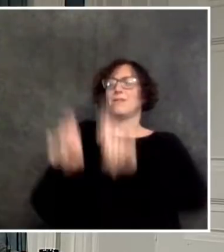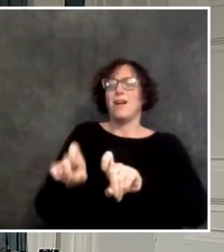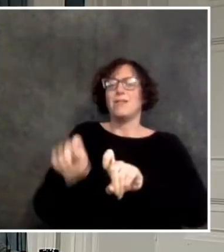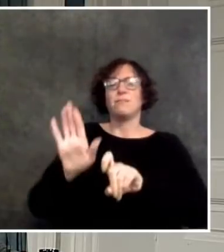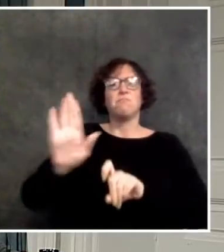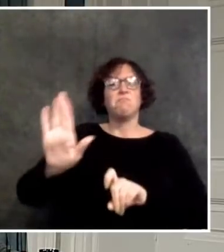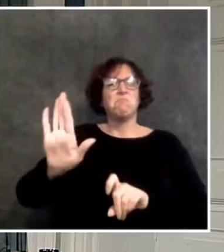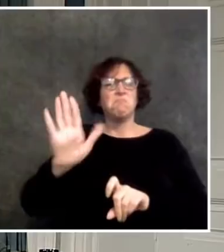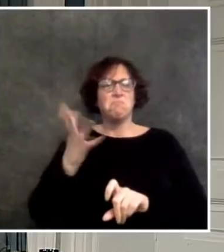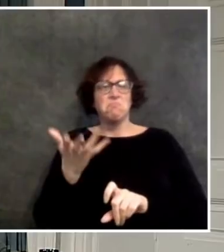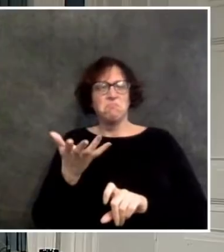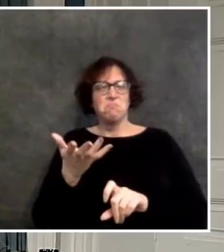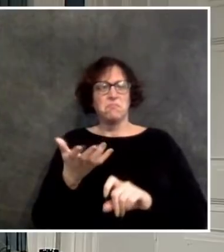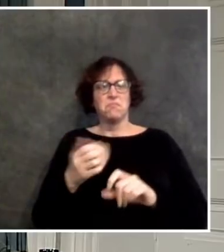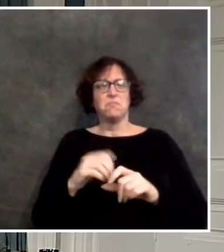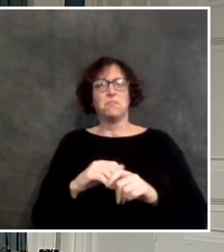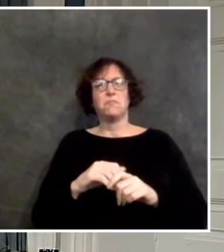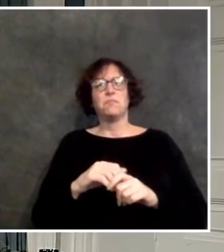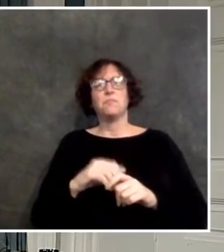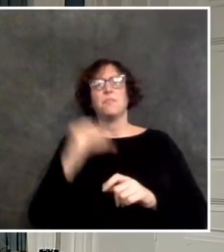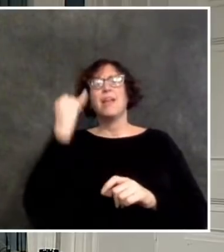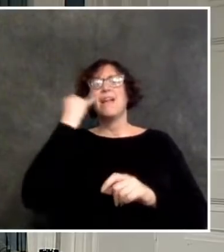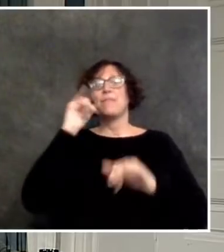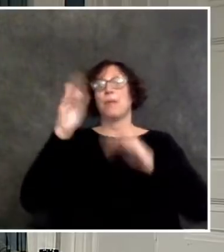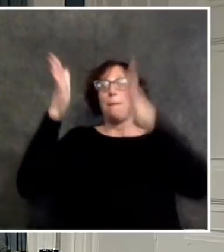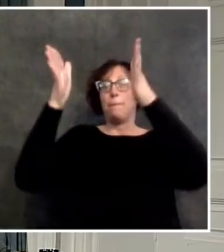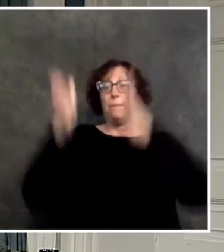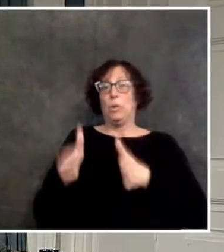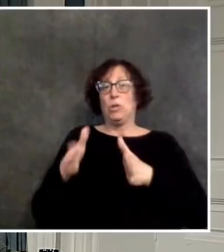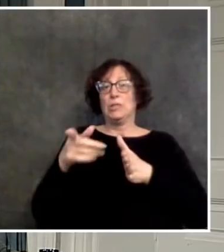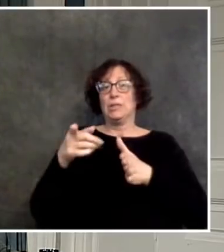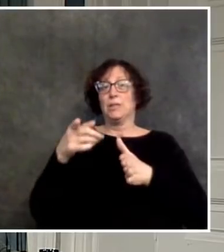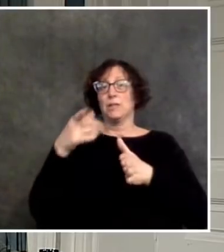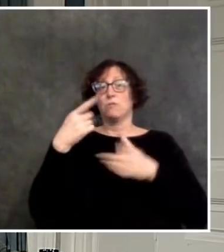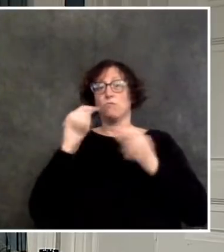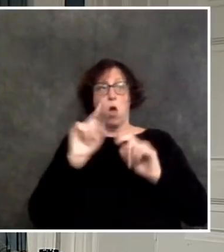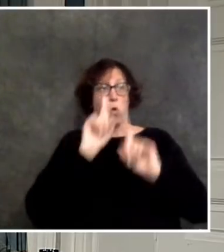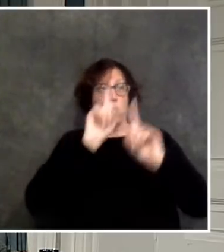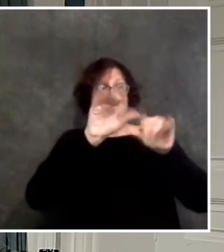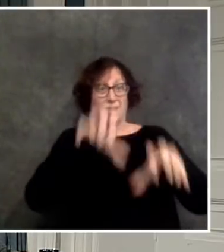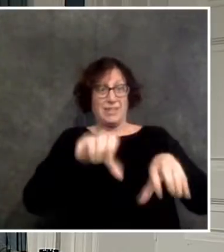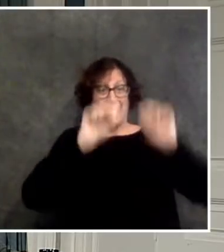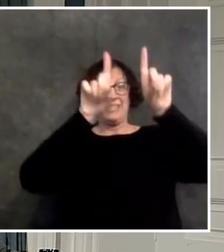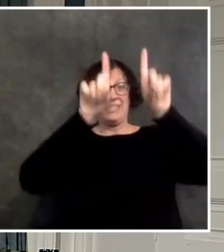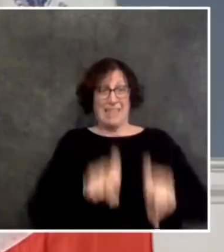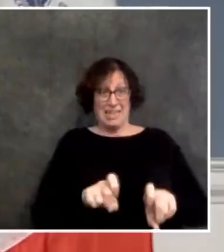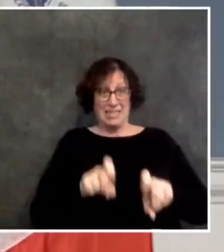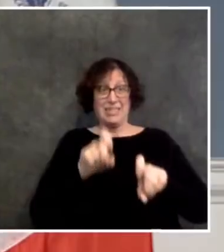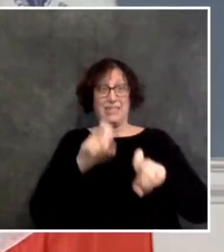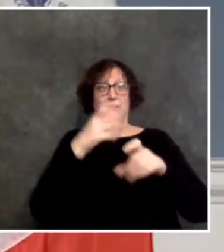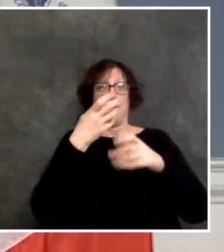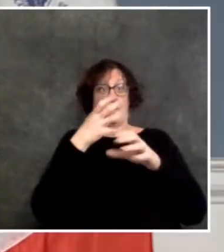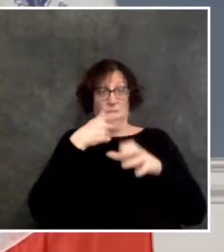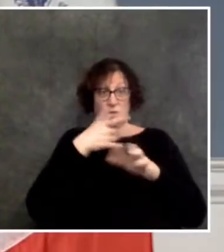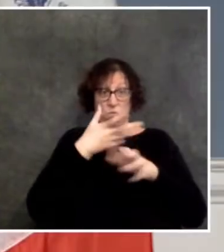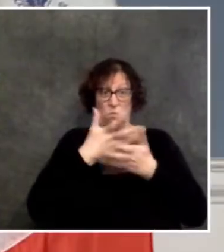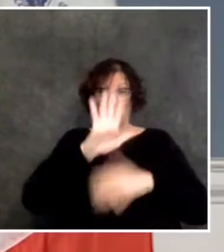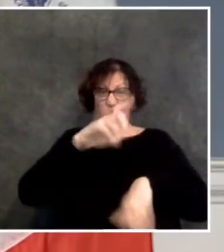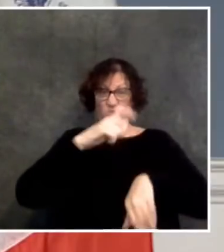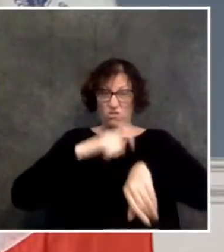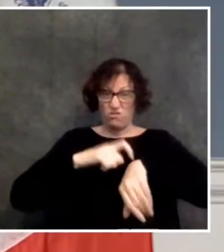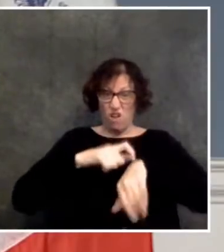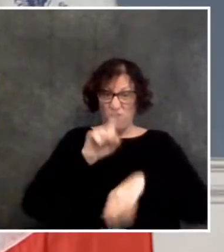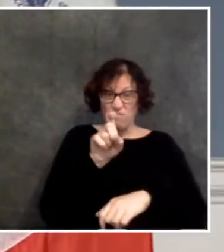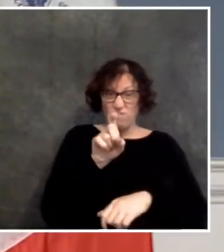anyone seeks out a test, are they just wasting their time? I really appreciate the question, Deborah Lee. I'm going to start past, I want